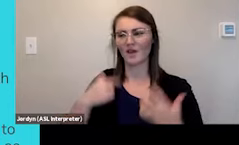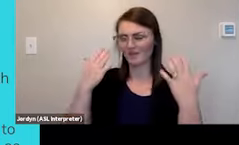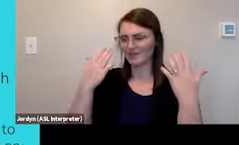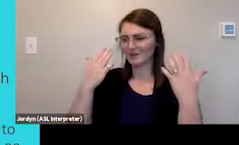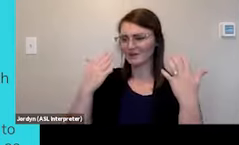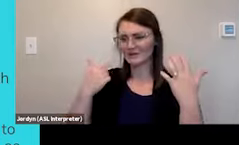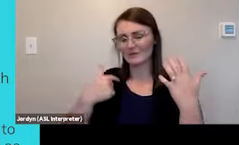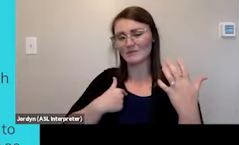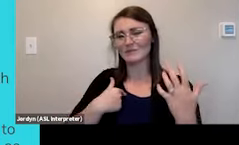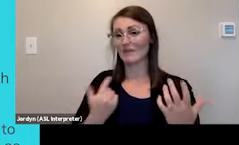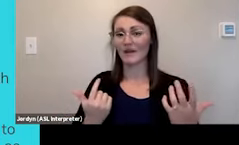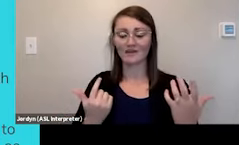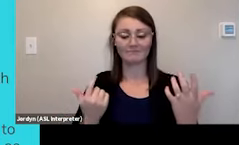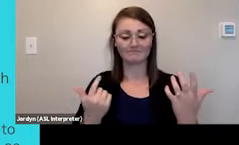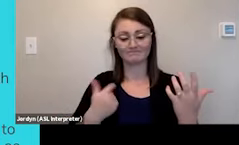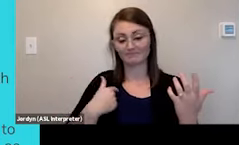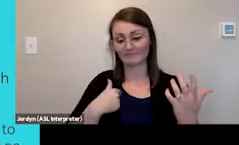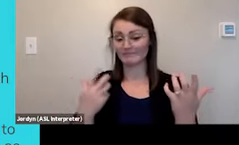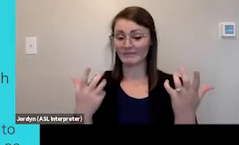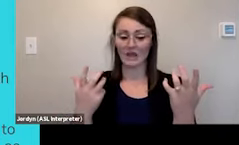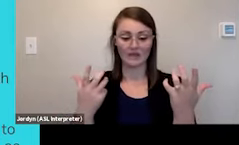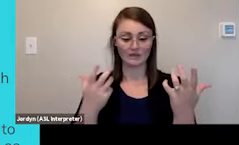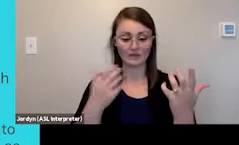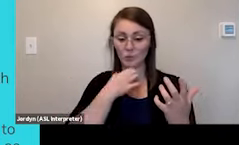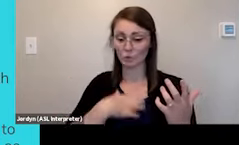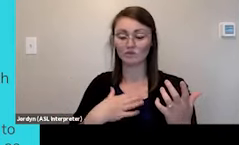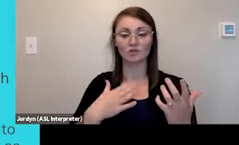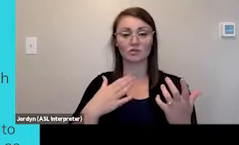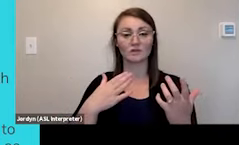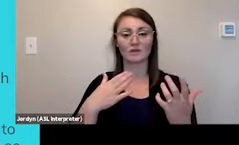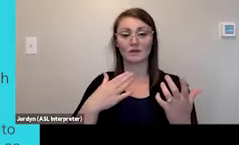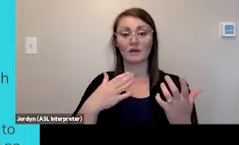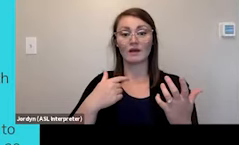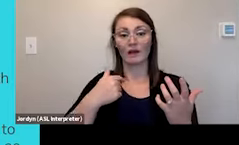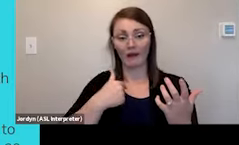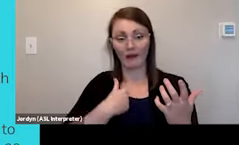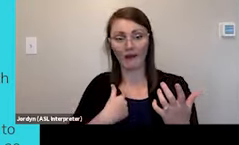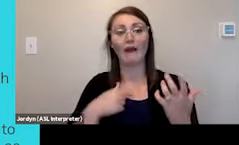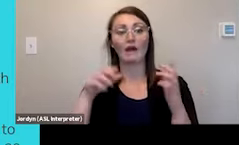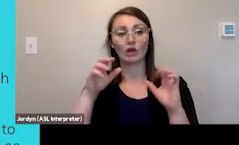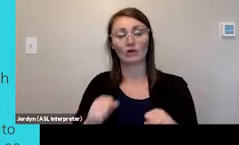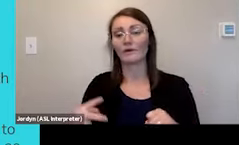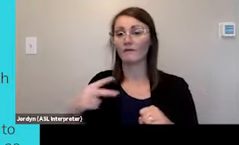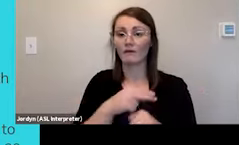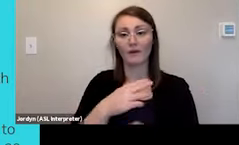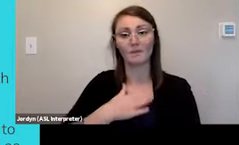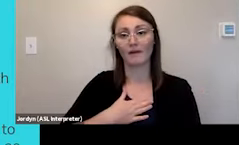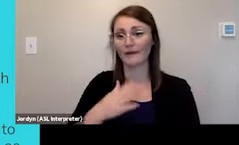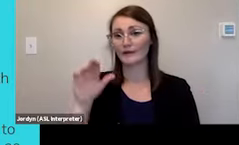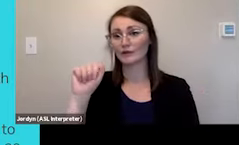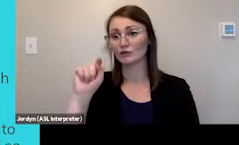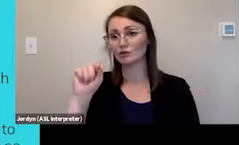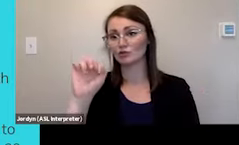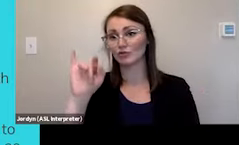I wish that I could have cut my traits on the autism spectrum out of my body with a knife. But talking